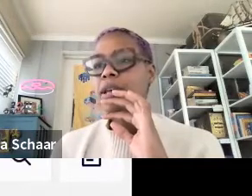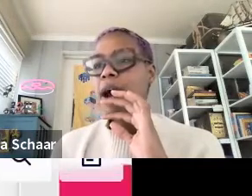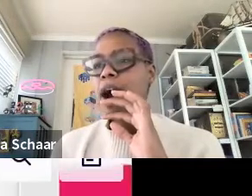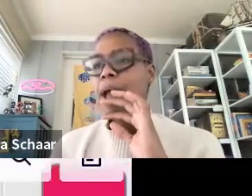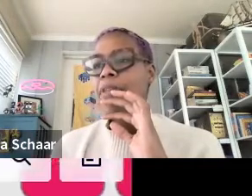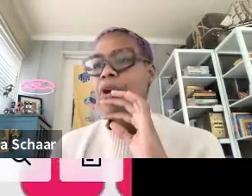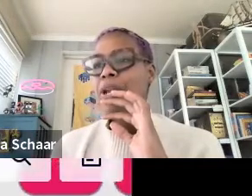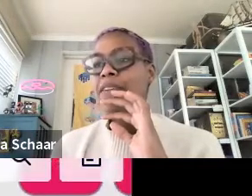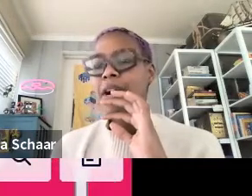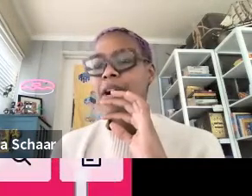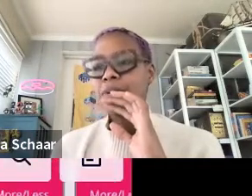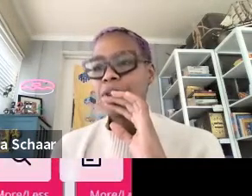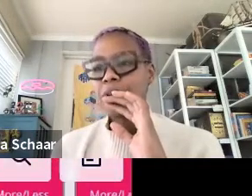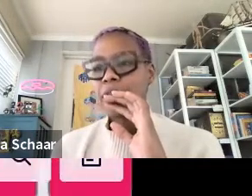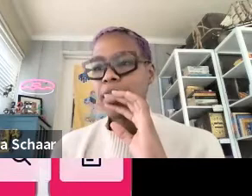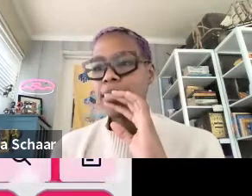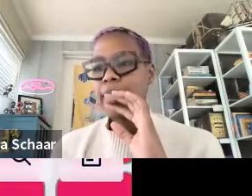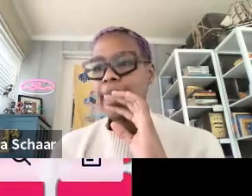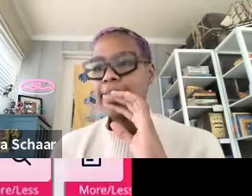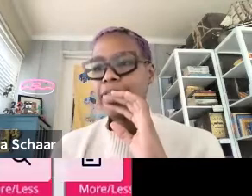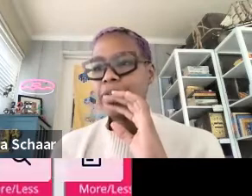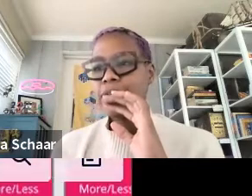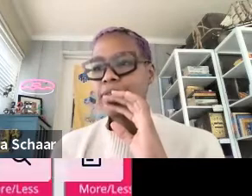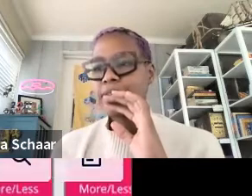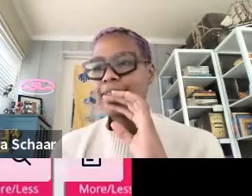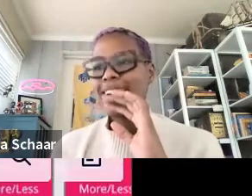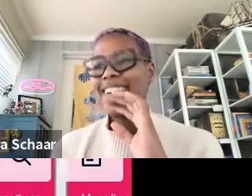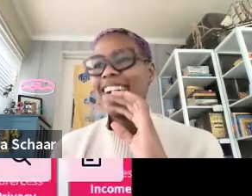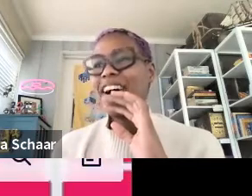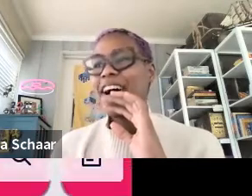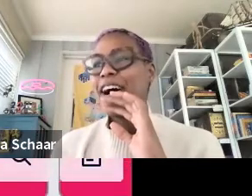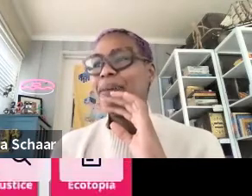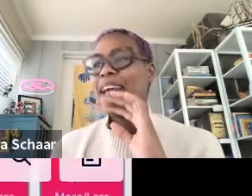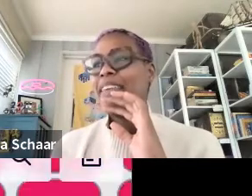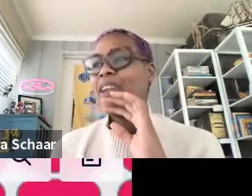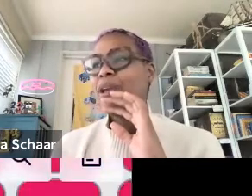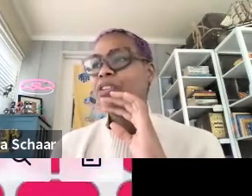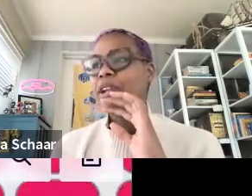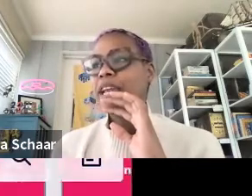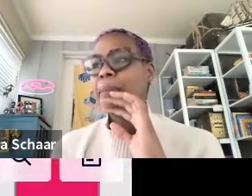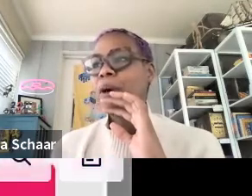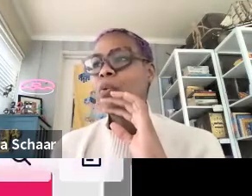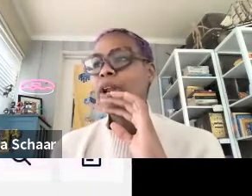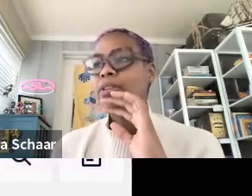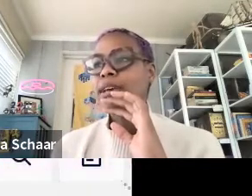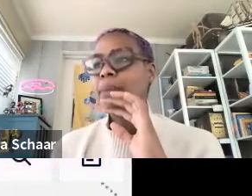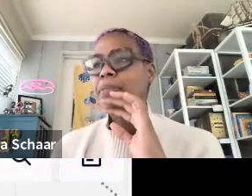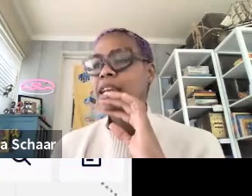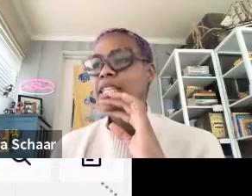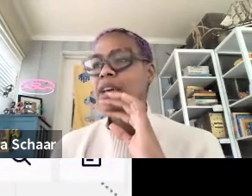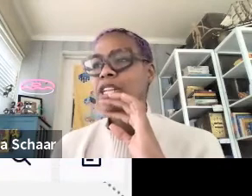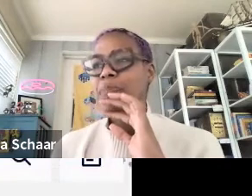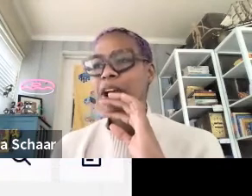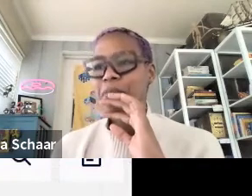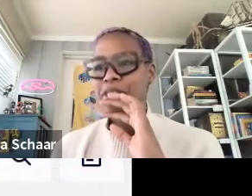tensions. And then we're going to define what those are. I take notes. And then we start to think about what are some